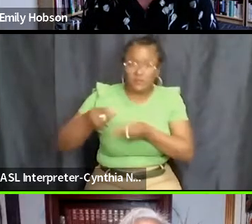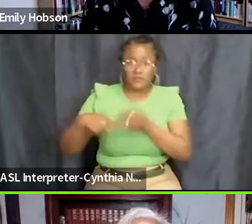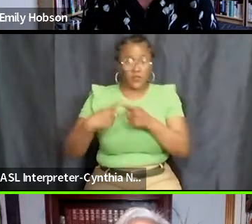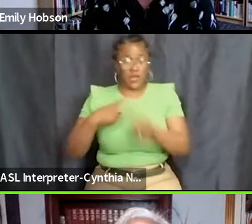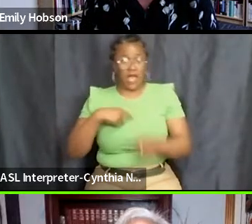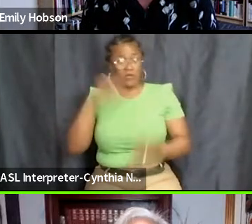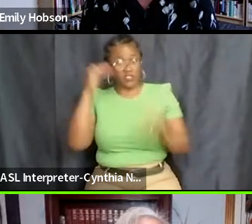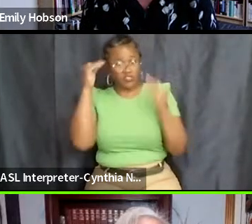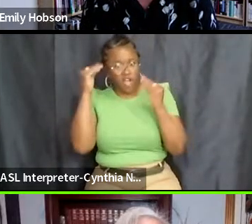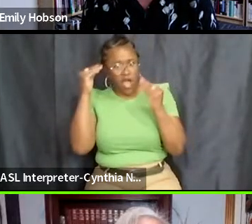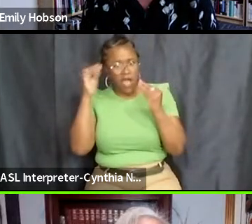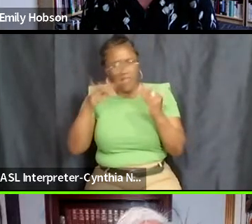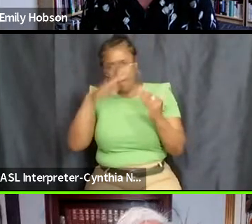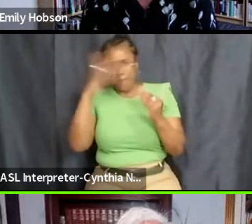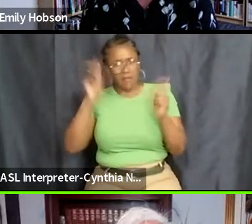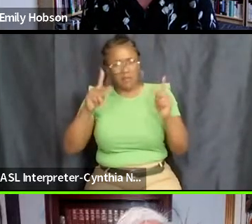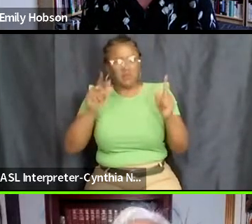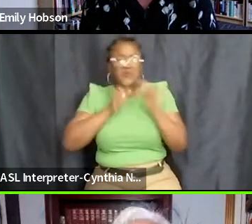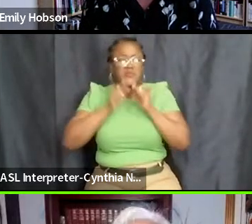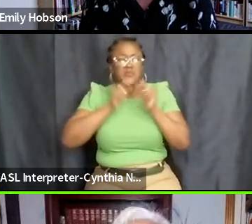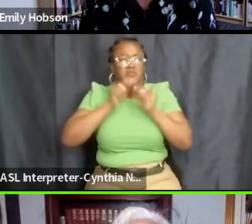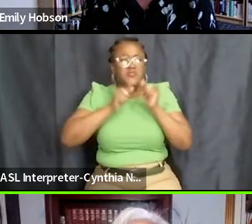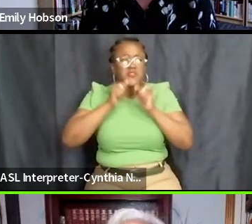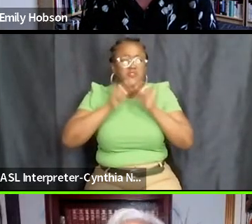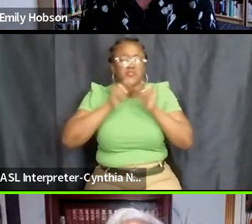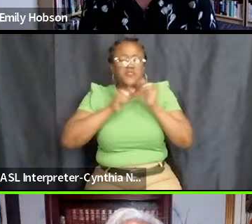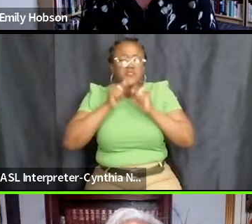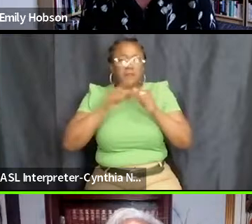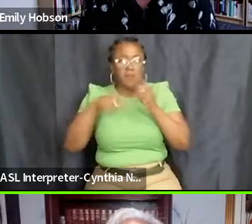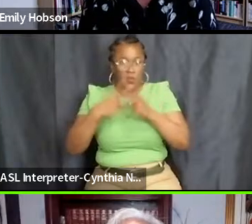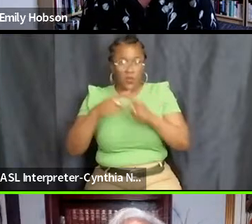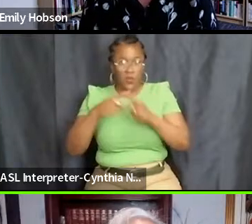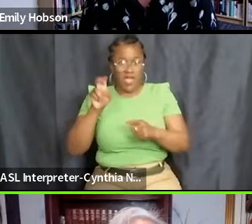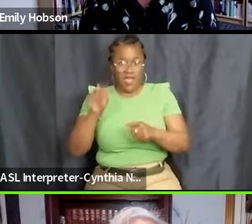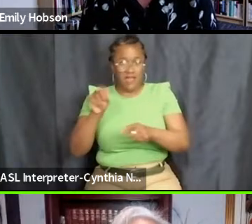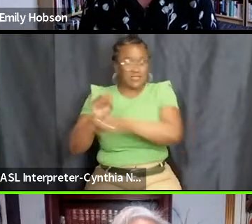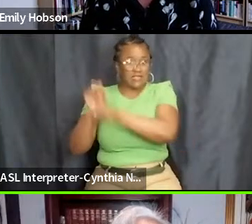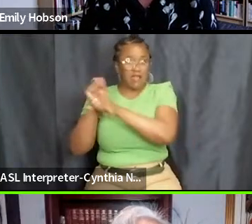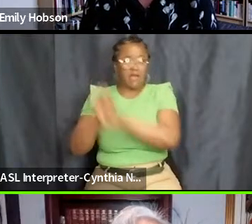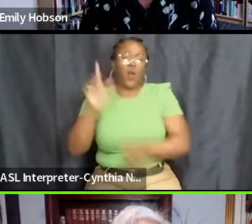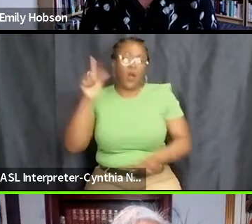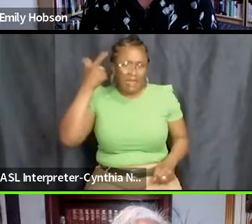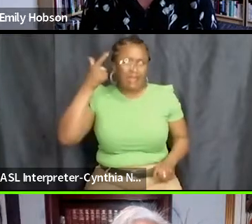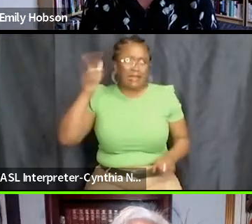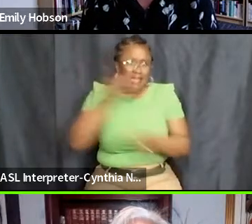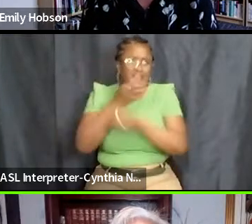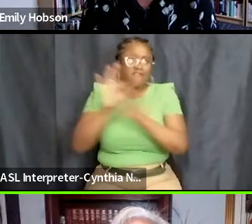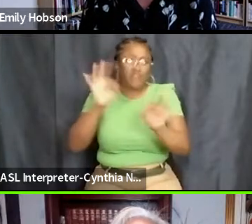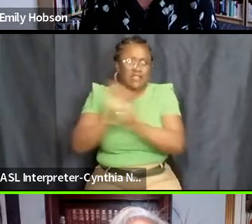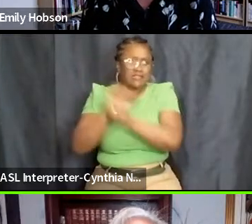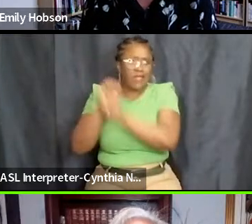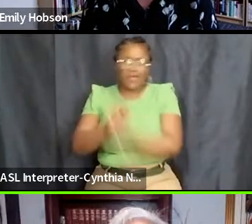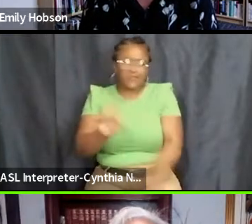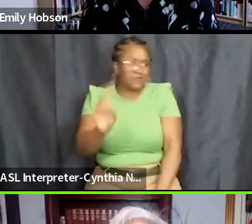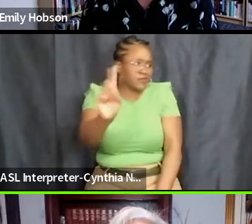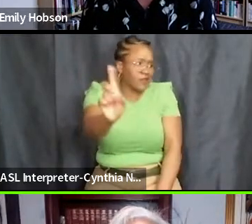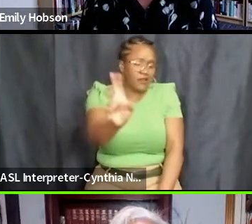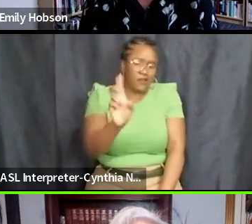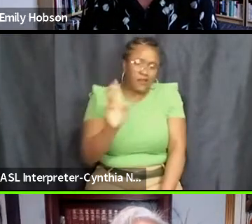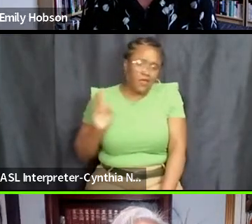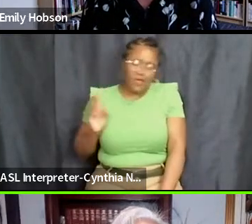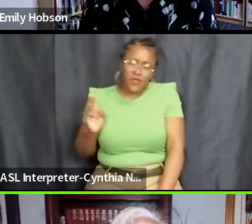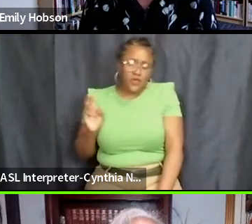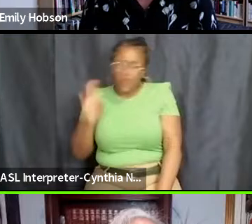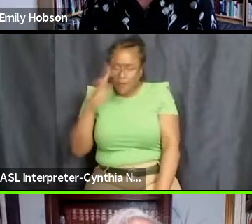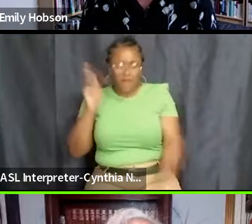that Black folks just took it when they were enslaved and that Lincoln freed the slaves, oh no, Black folks